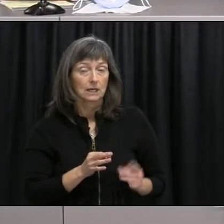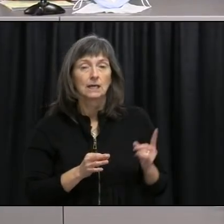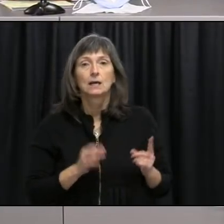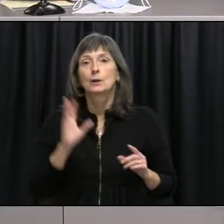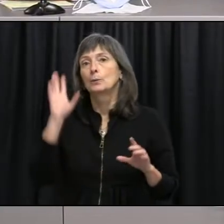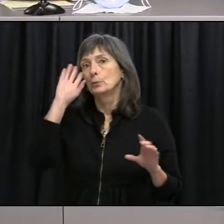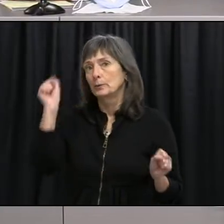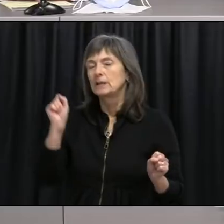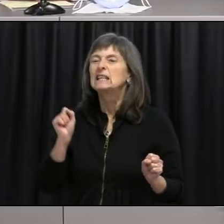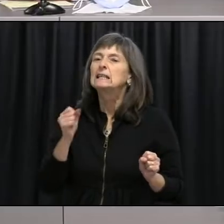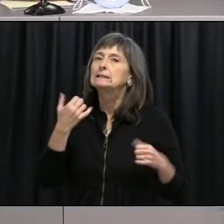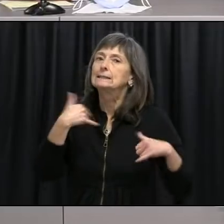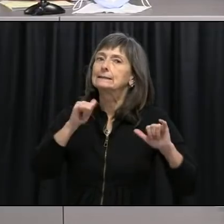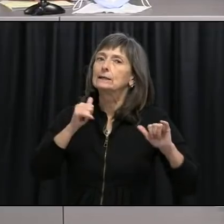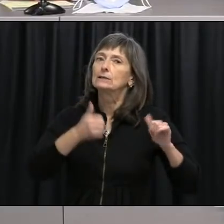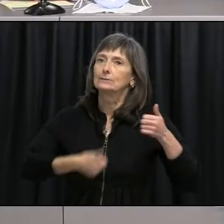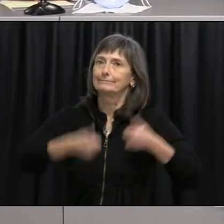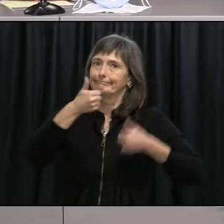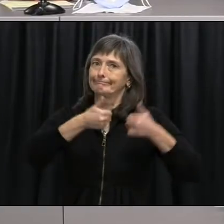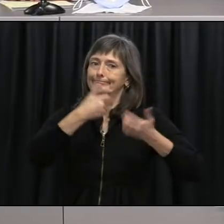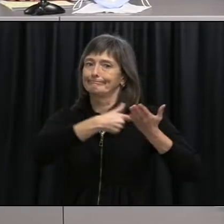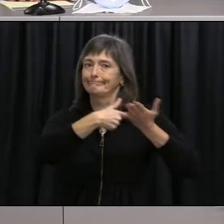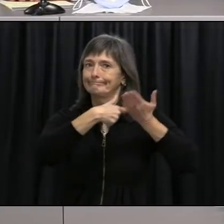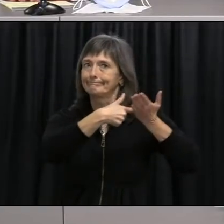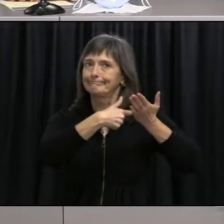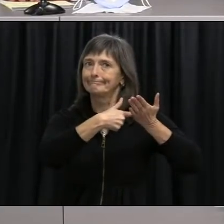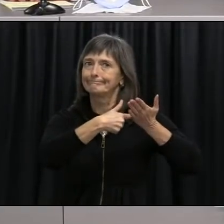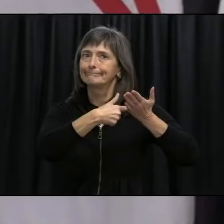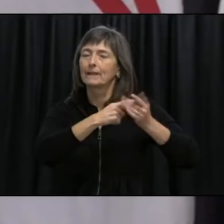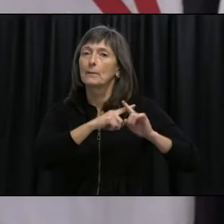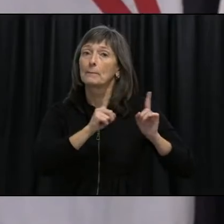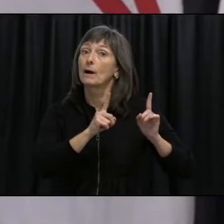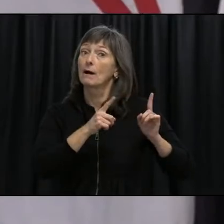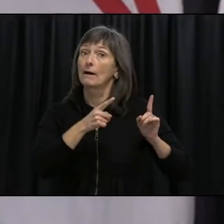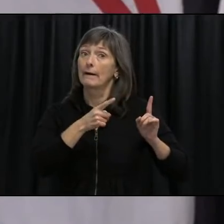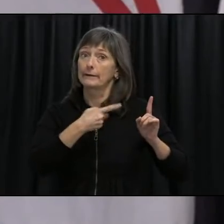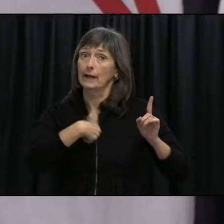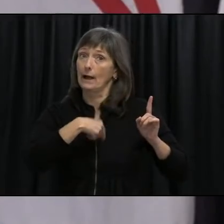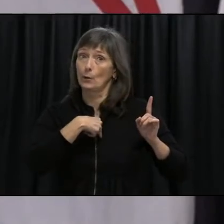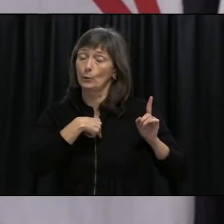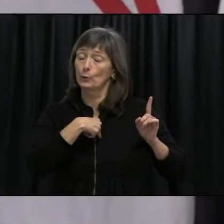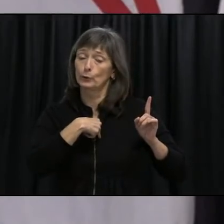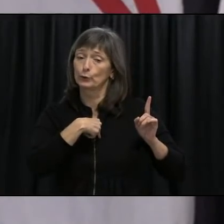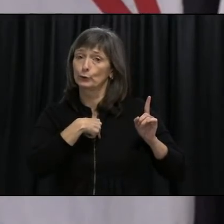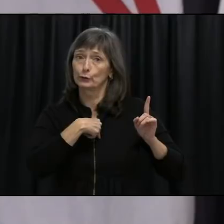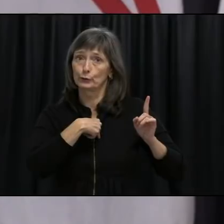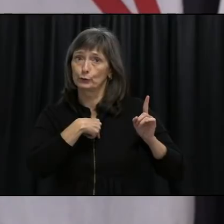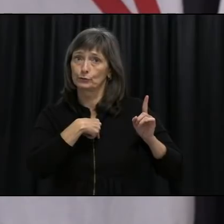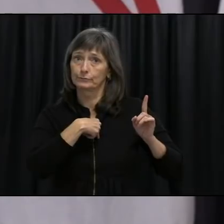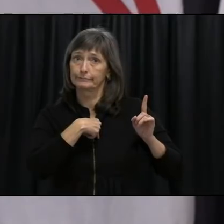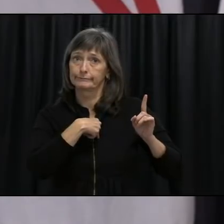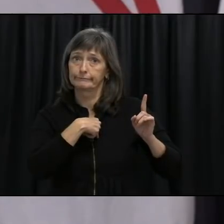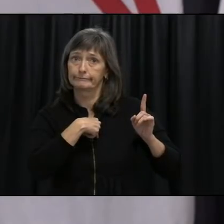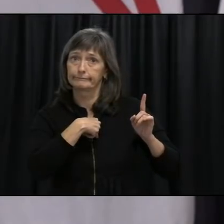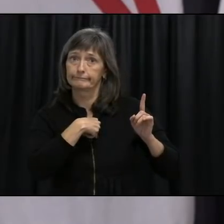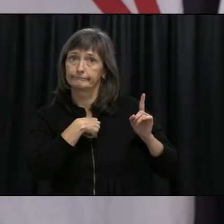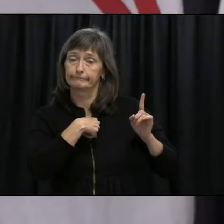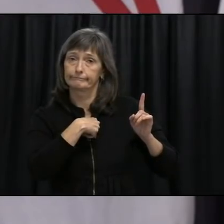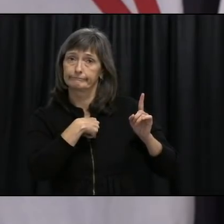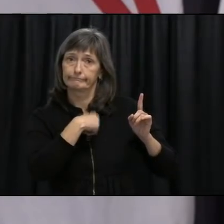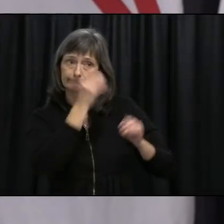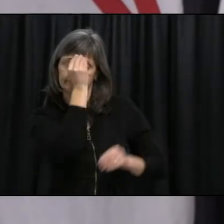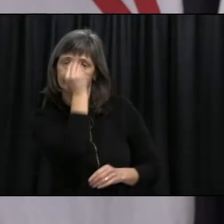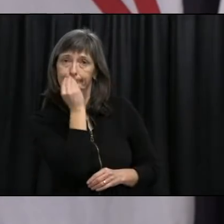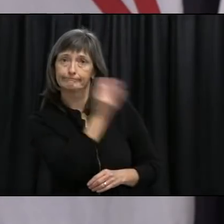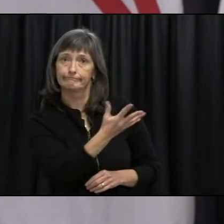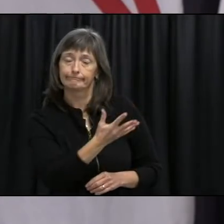at very high levels, but our intention would be to ensure that Newfoundland gets its fair